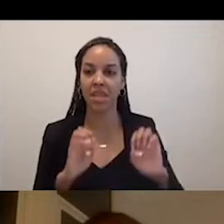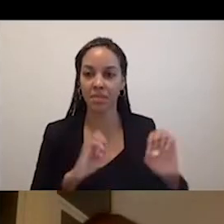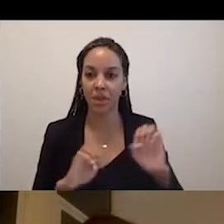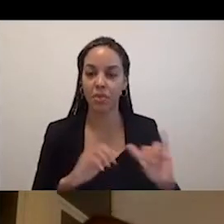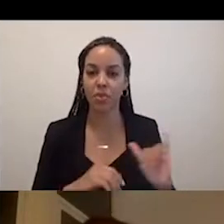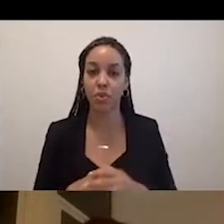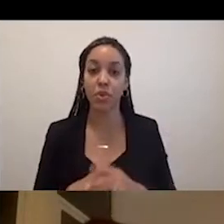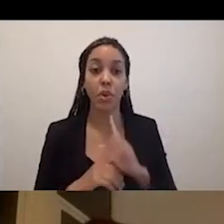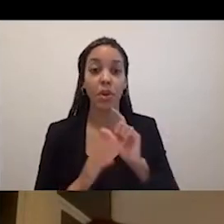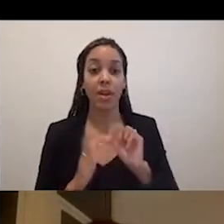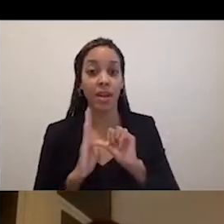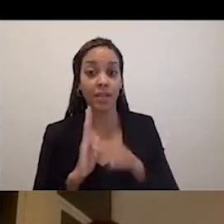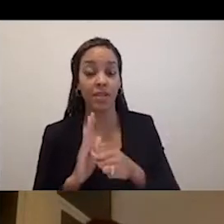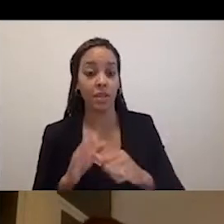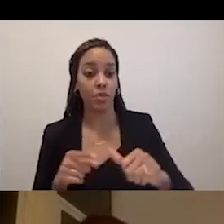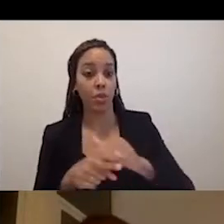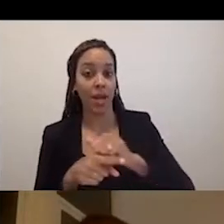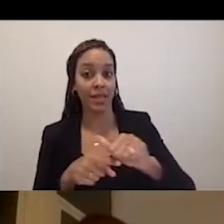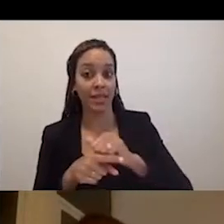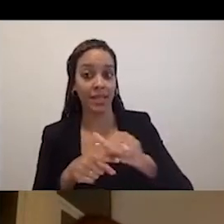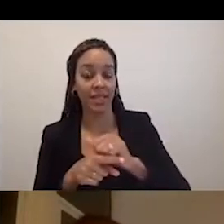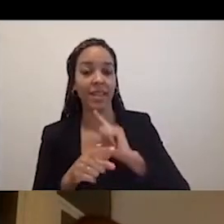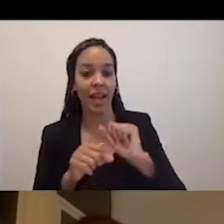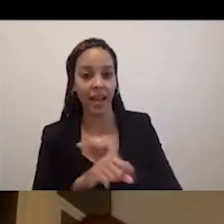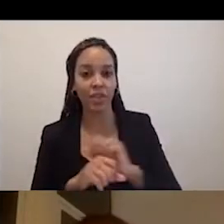on practice and experimentation and not on